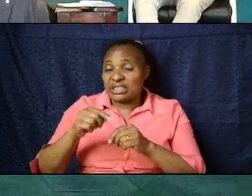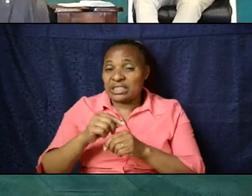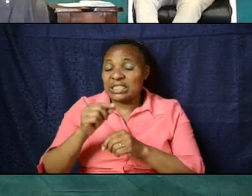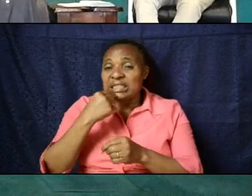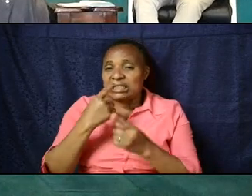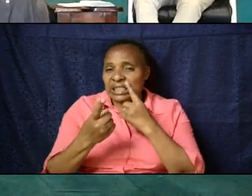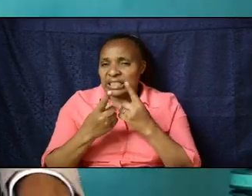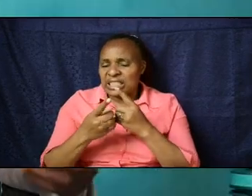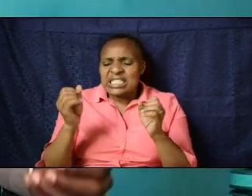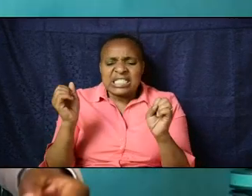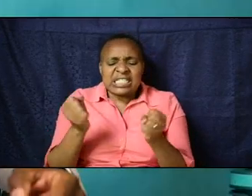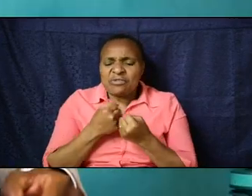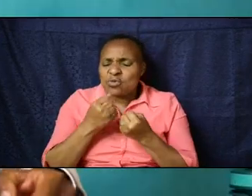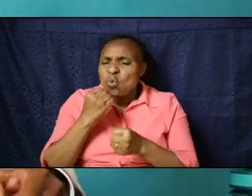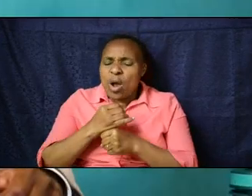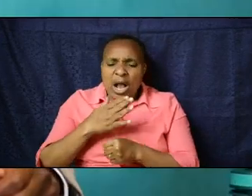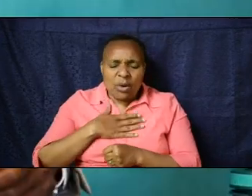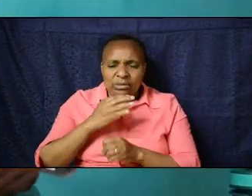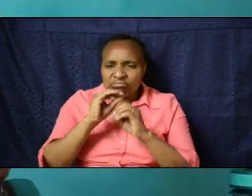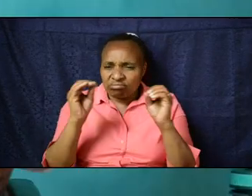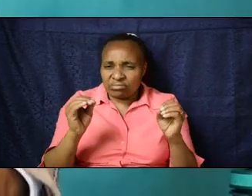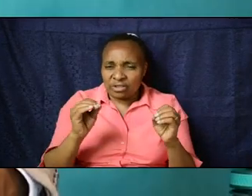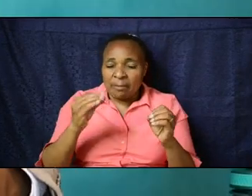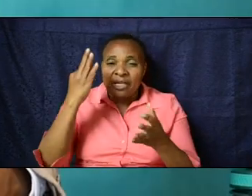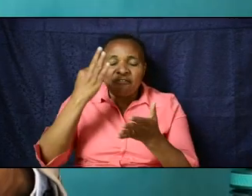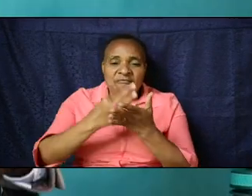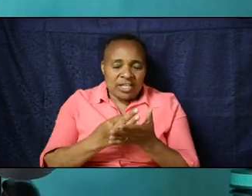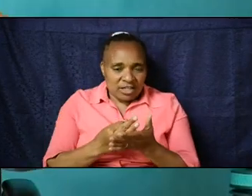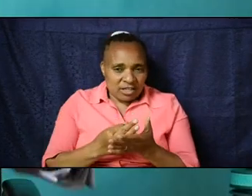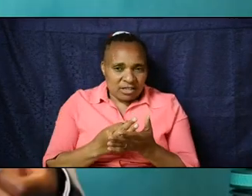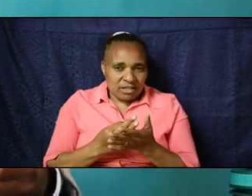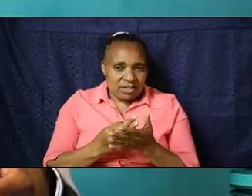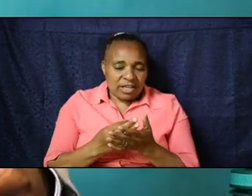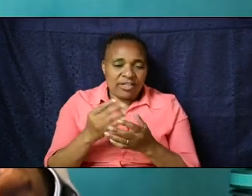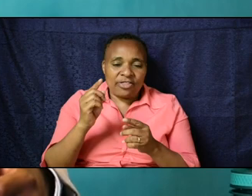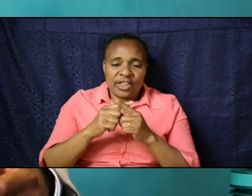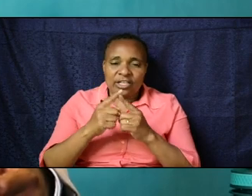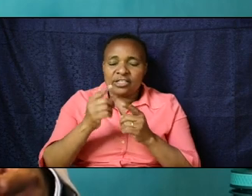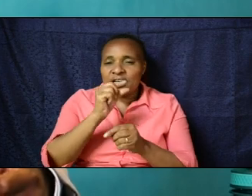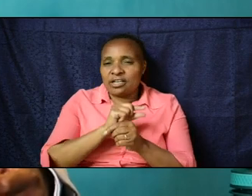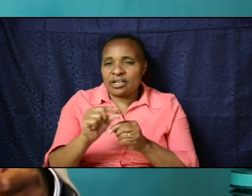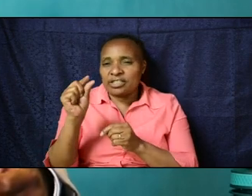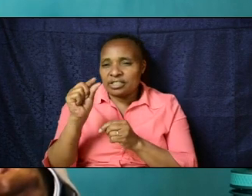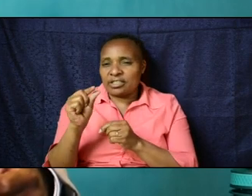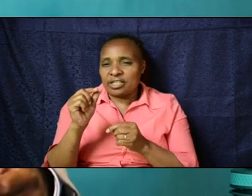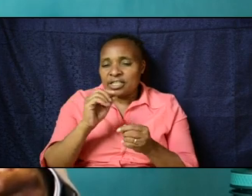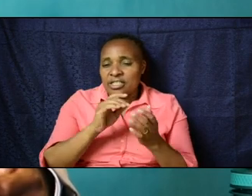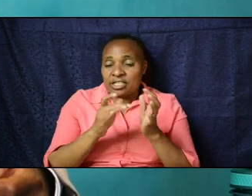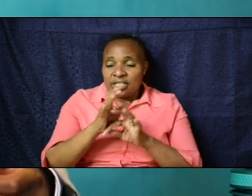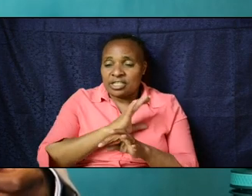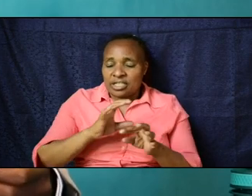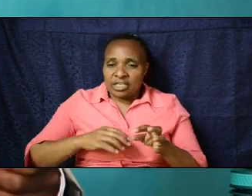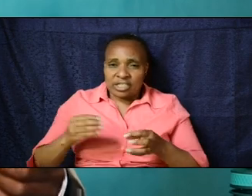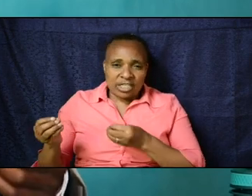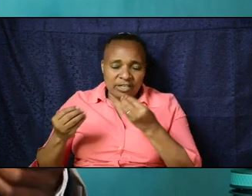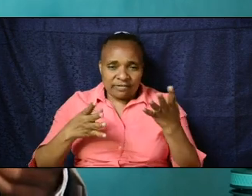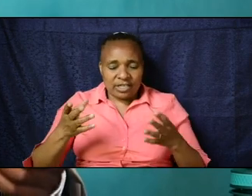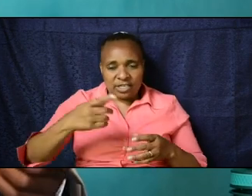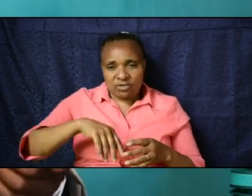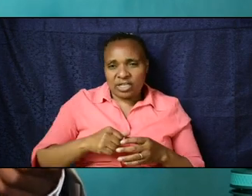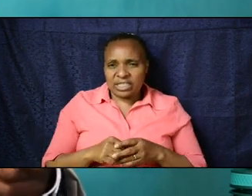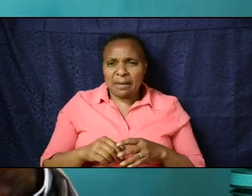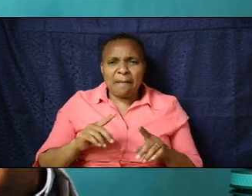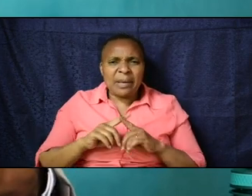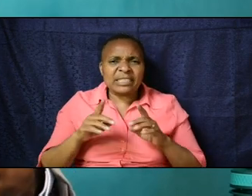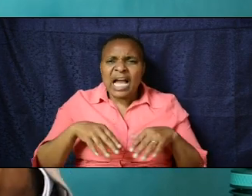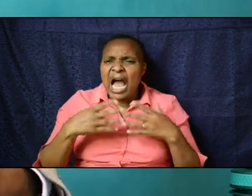we are not saved by our works. We're saved by the faith and the grace, you know, that Christ has given unto us. But how